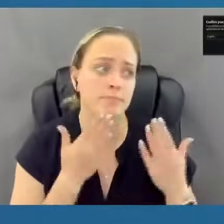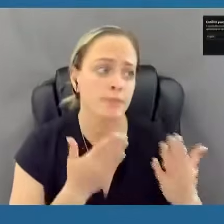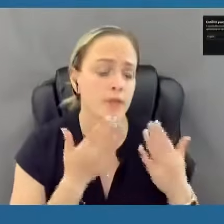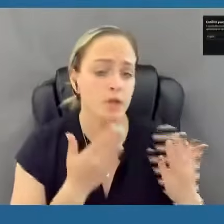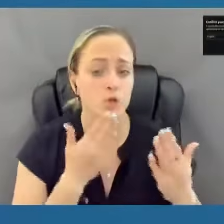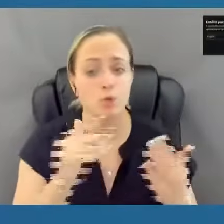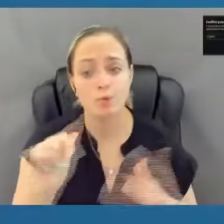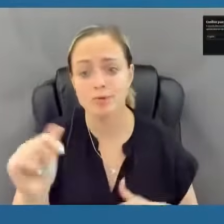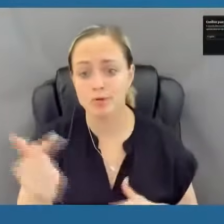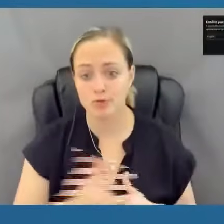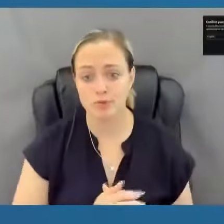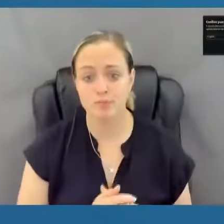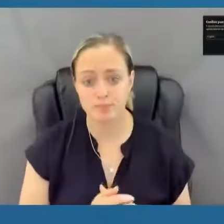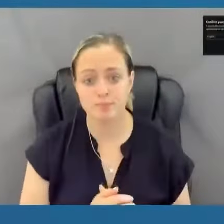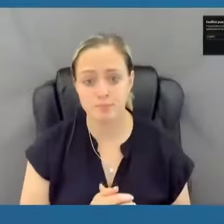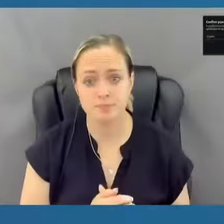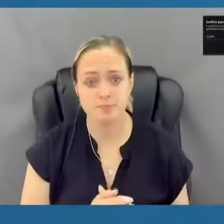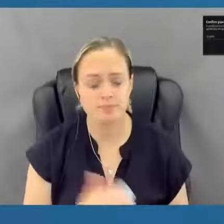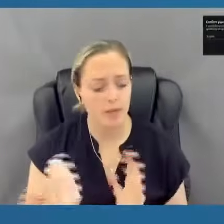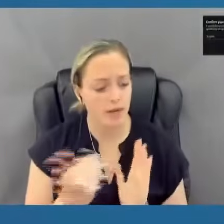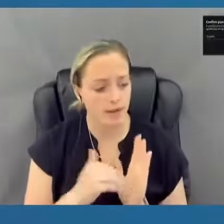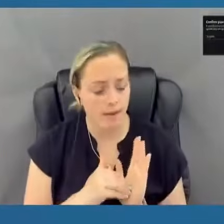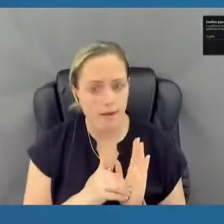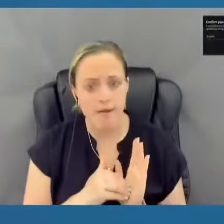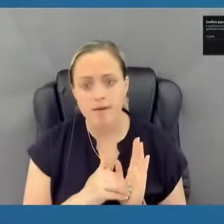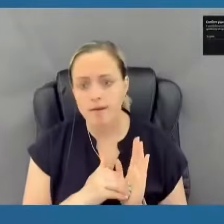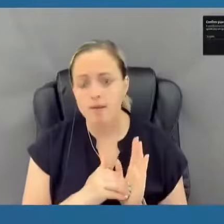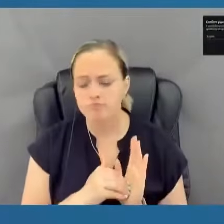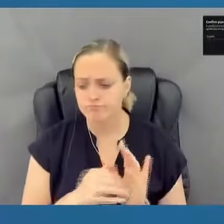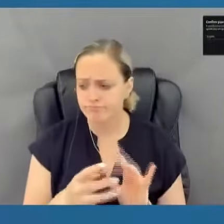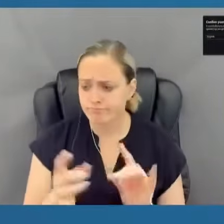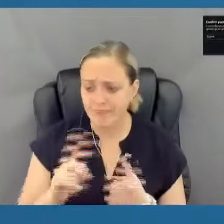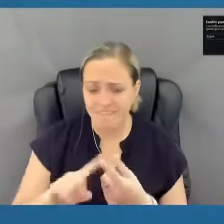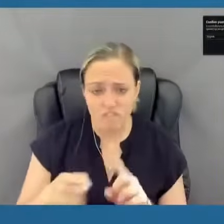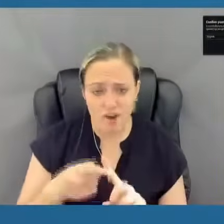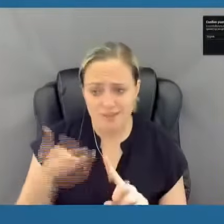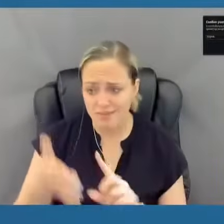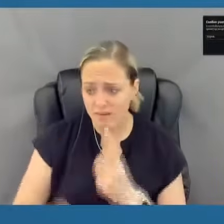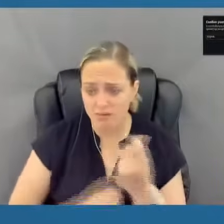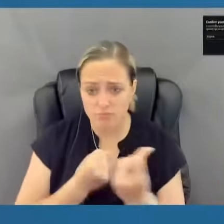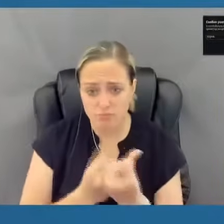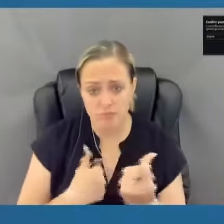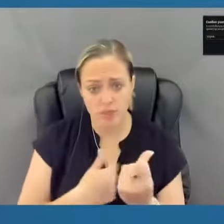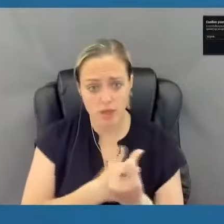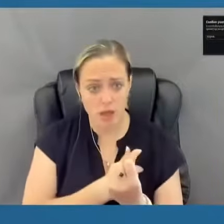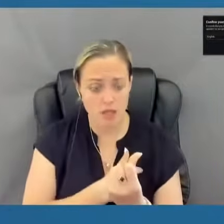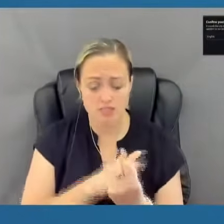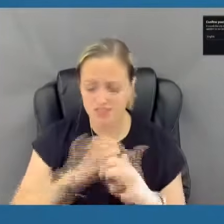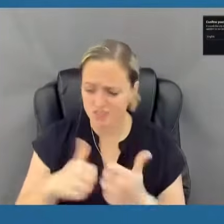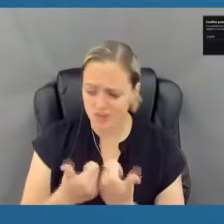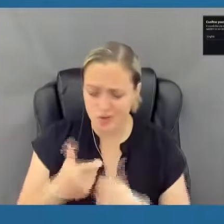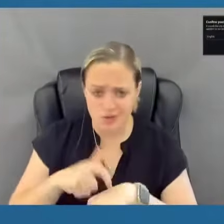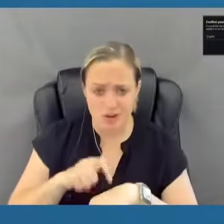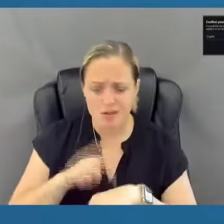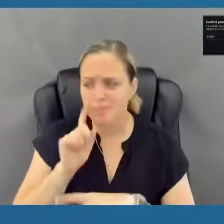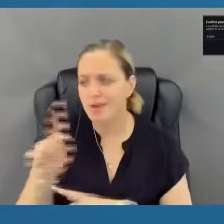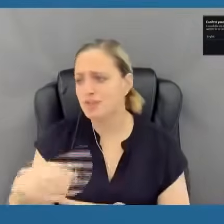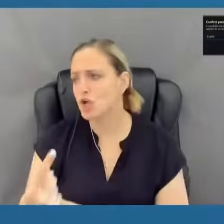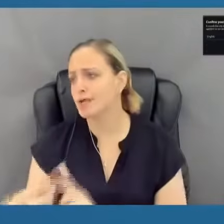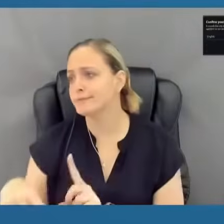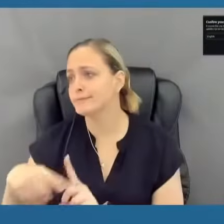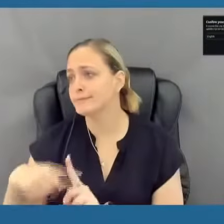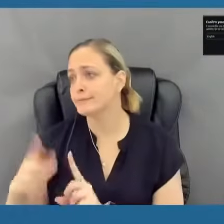Attorney General. And again, speaking of friends that are there with us during the challenging times, not just the good